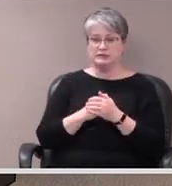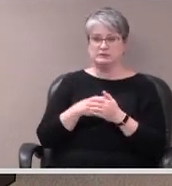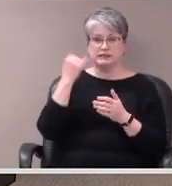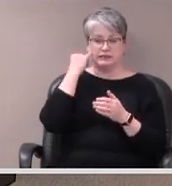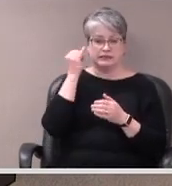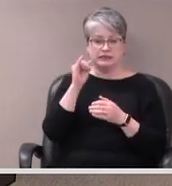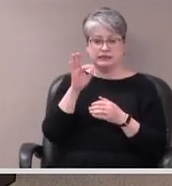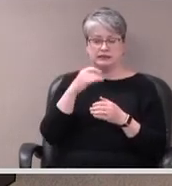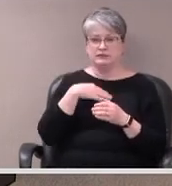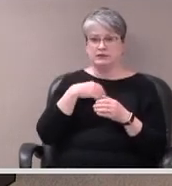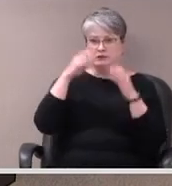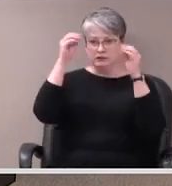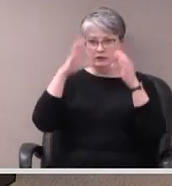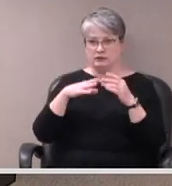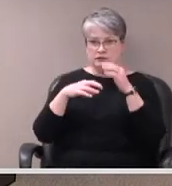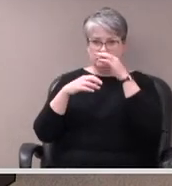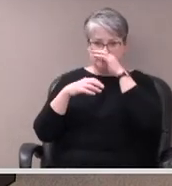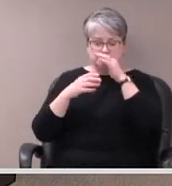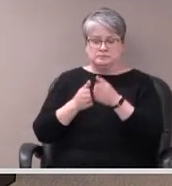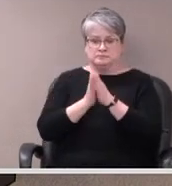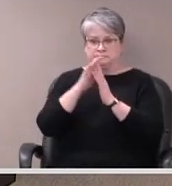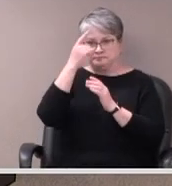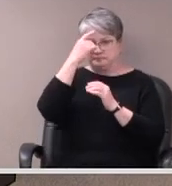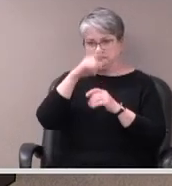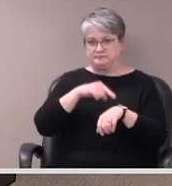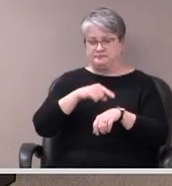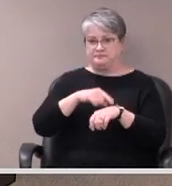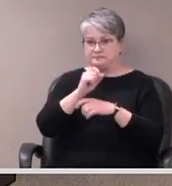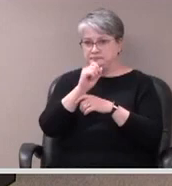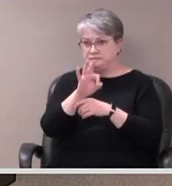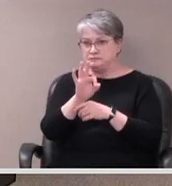or employee requests time away. Mm-hmm. I